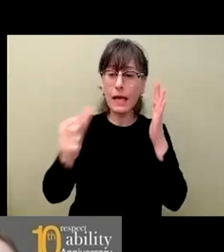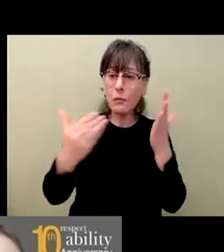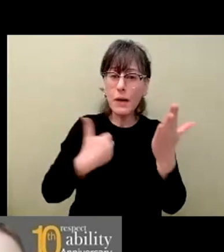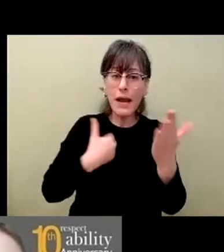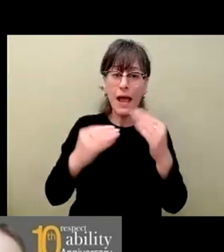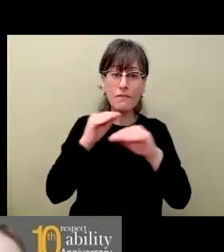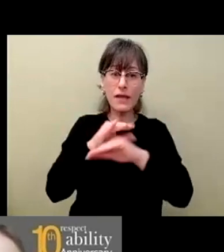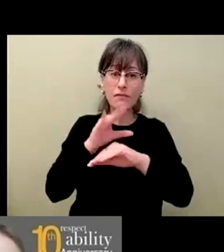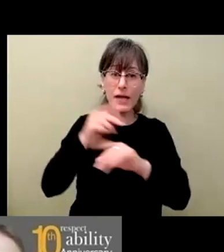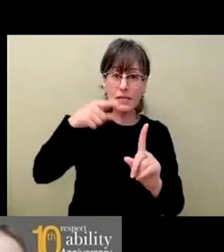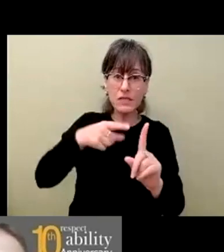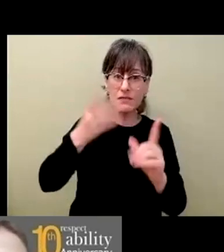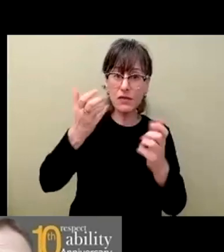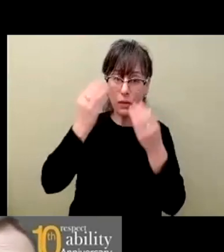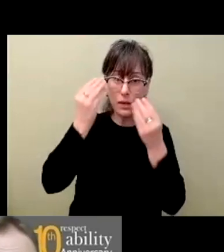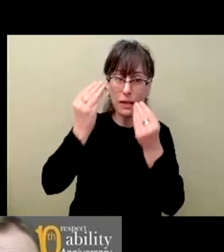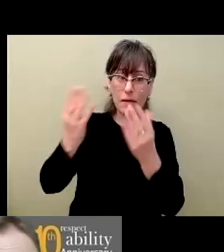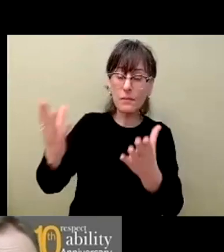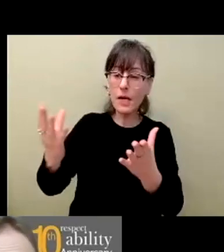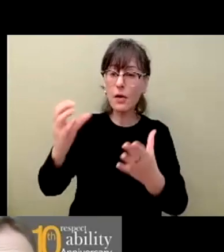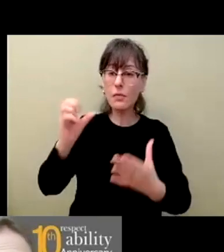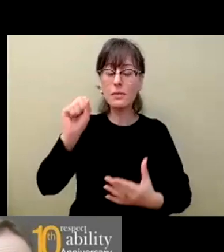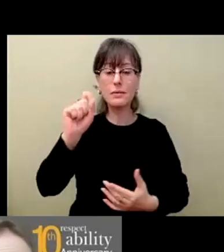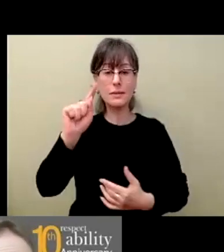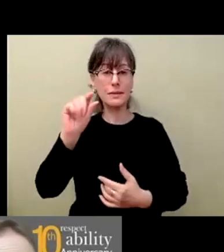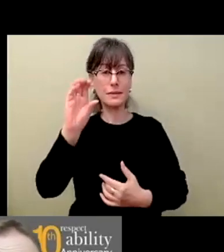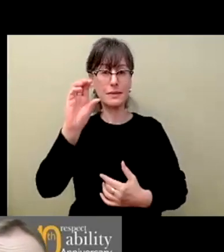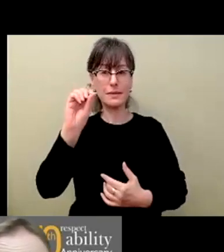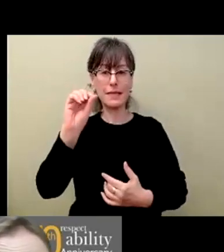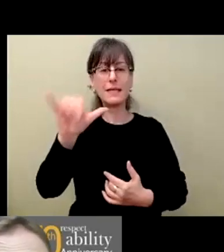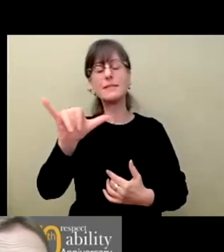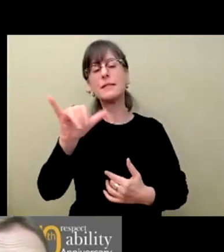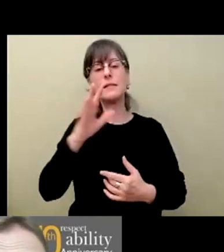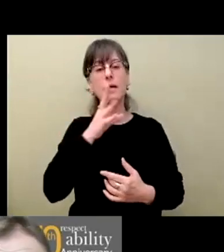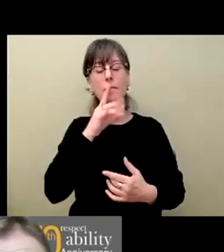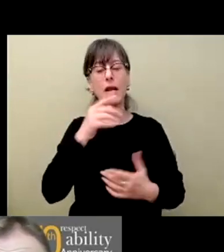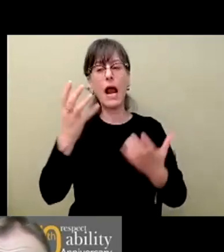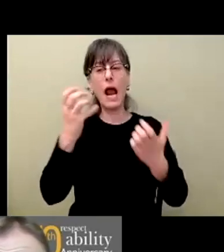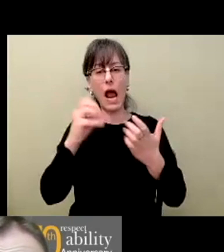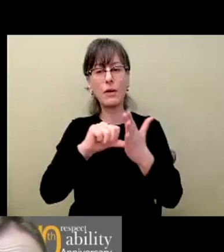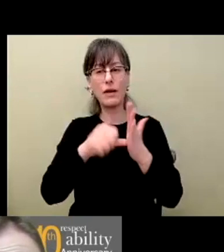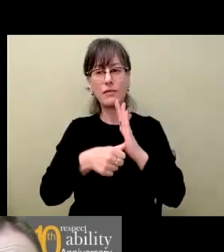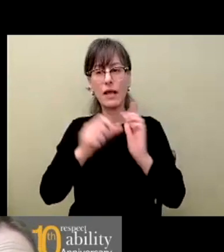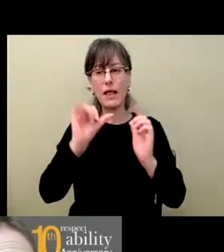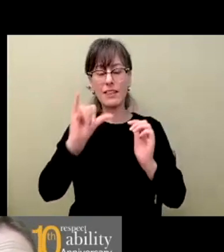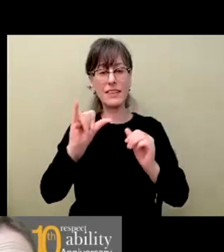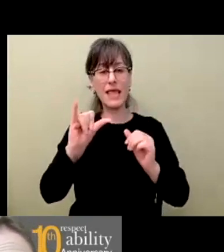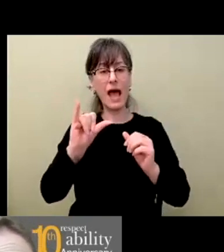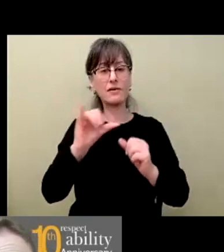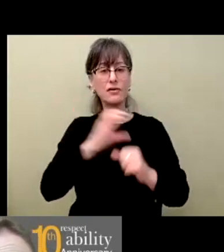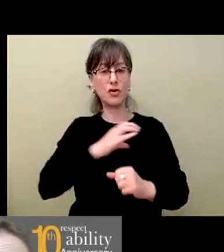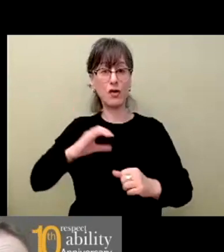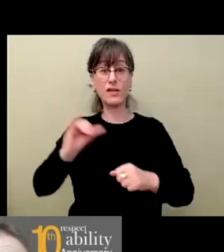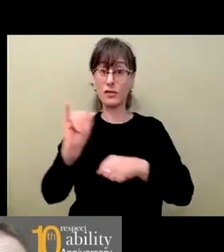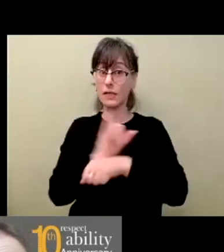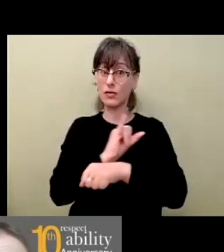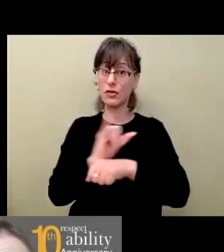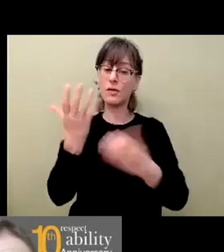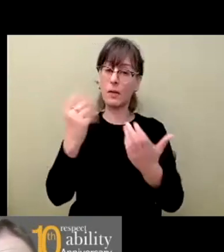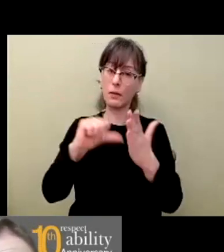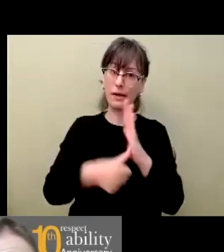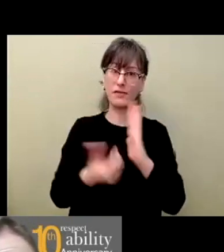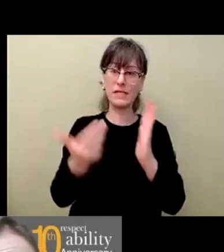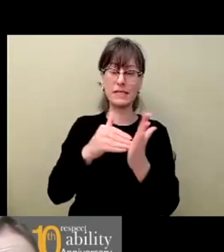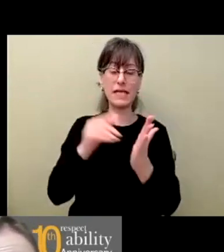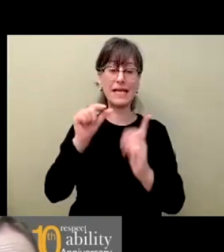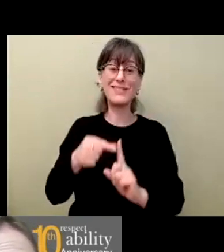with Eric? Stacey, go ahead. Well, again, I want to reiterate the AAPD congressional internship. It's